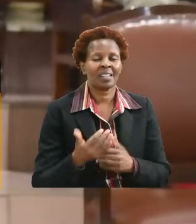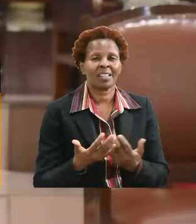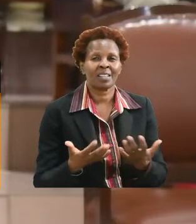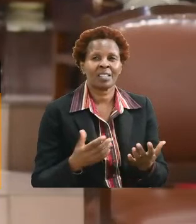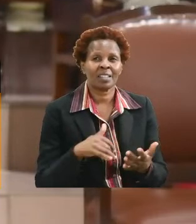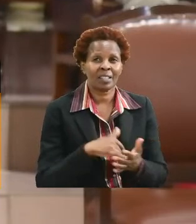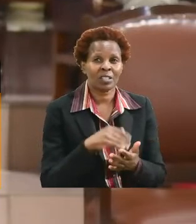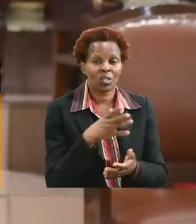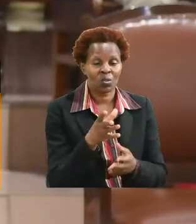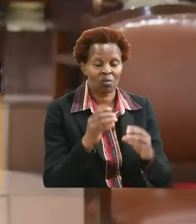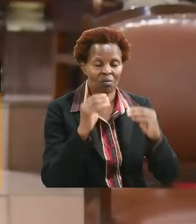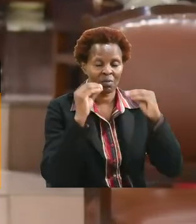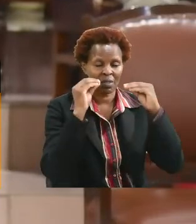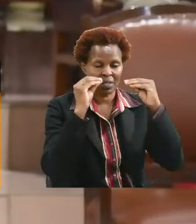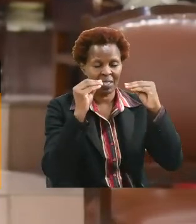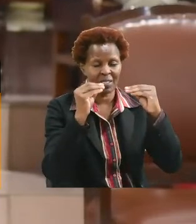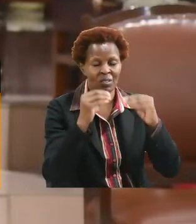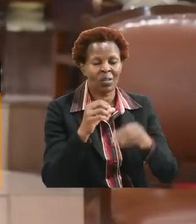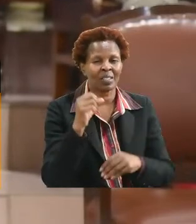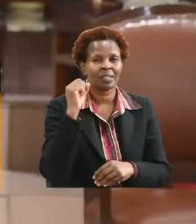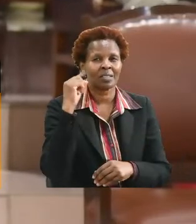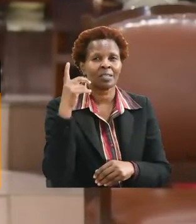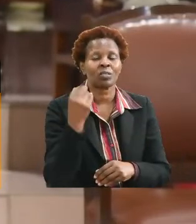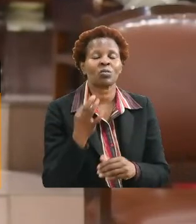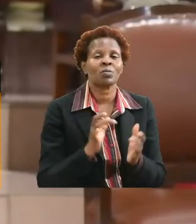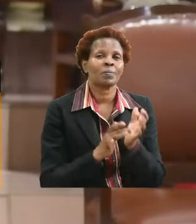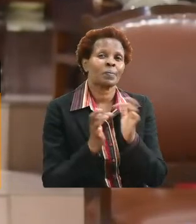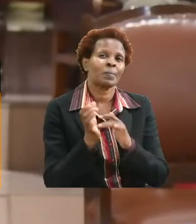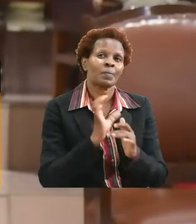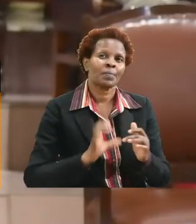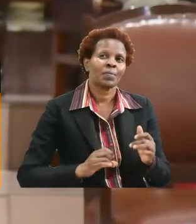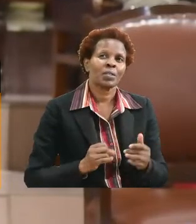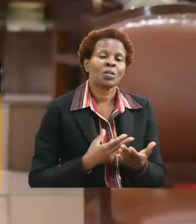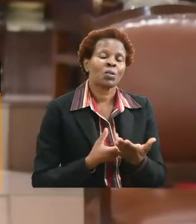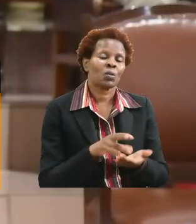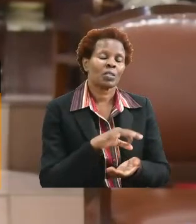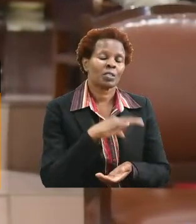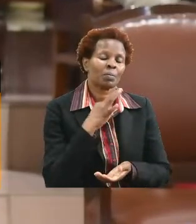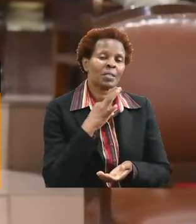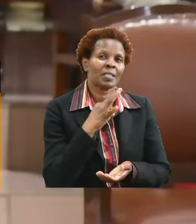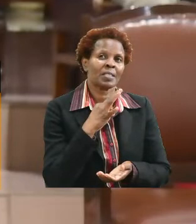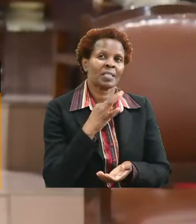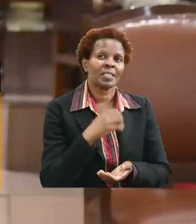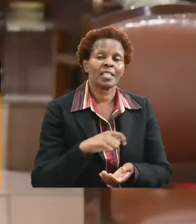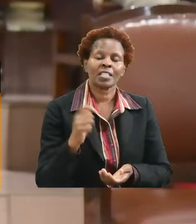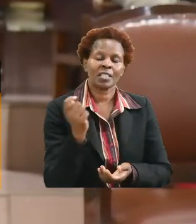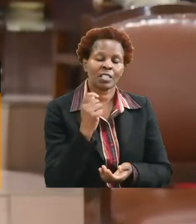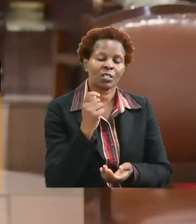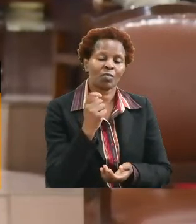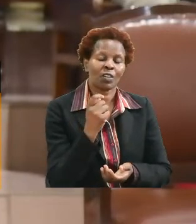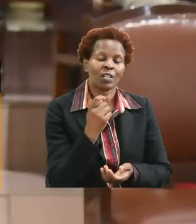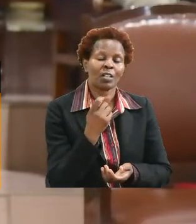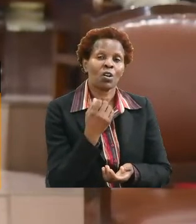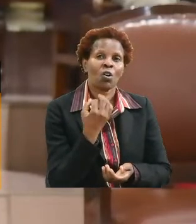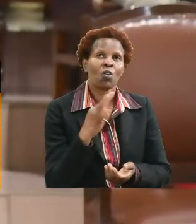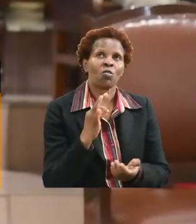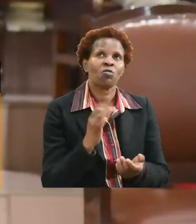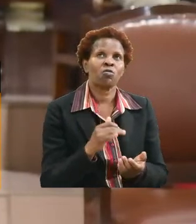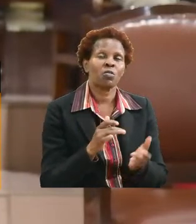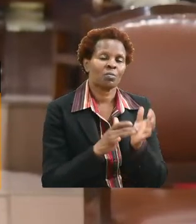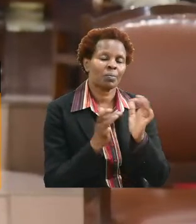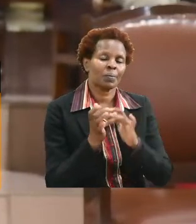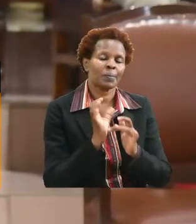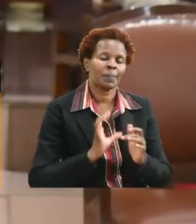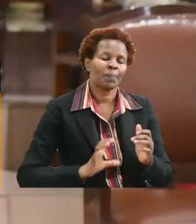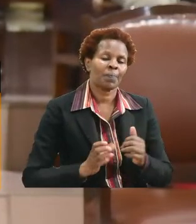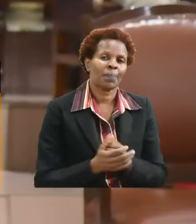learn to get to understand about Jesus Christ, the Holy Spirit testifies about Jesus Christ.